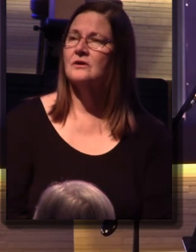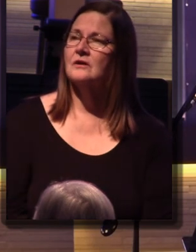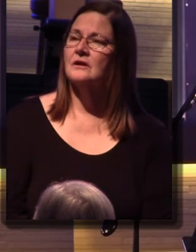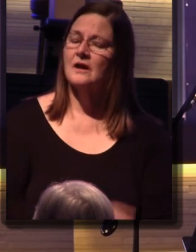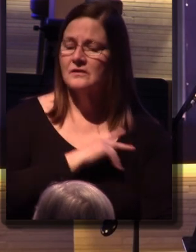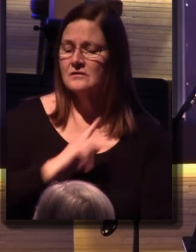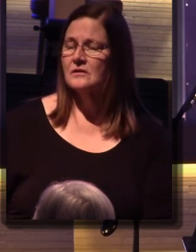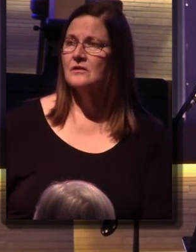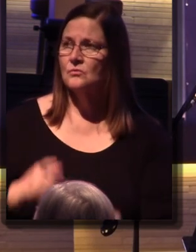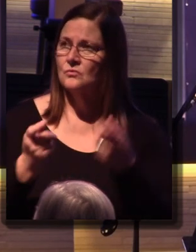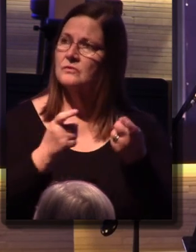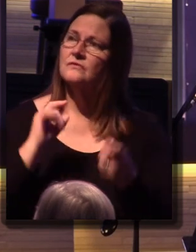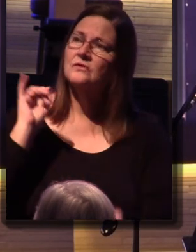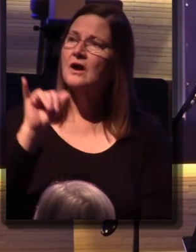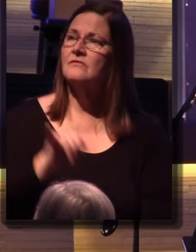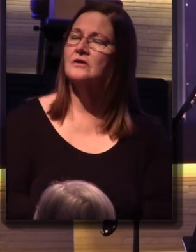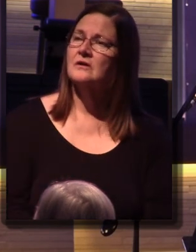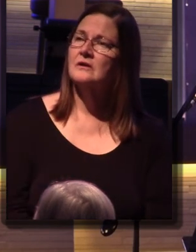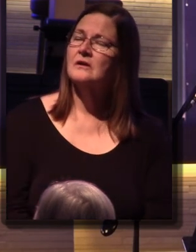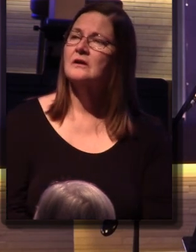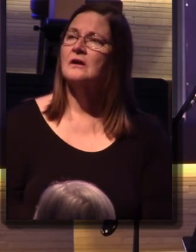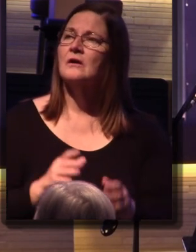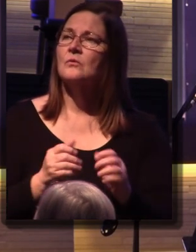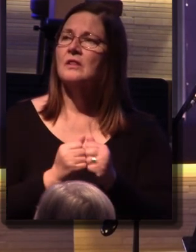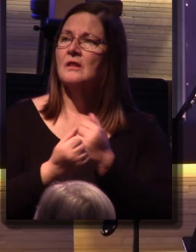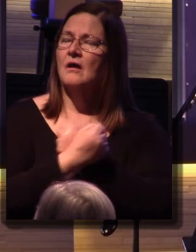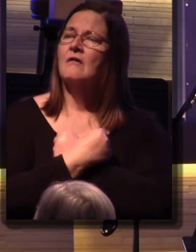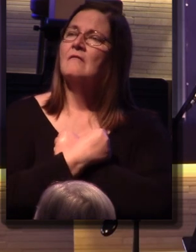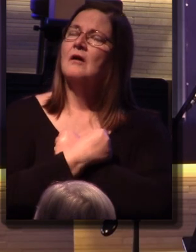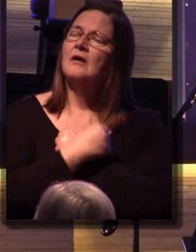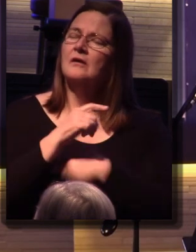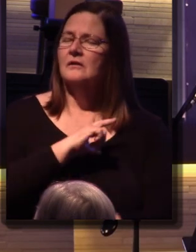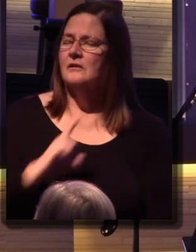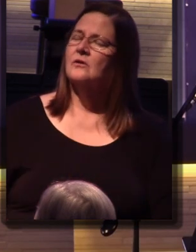lasts forever and the king who rules forever in love.